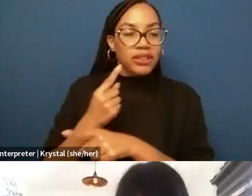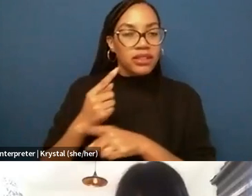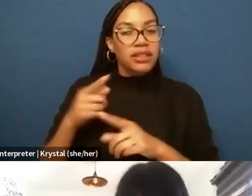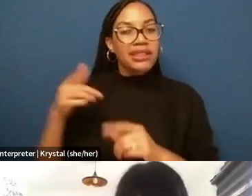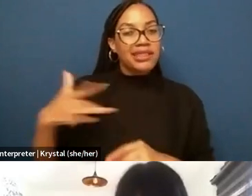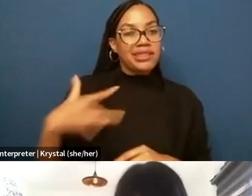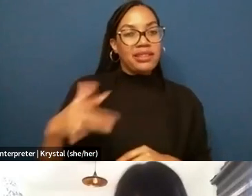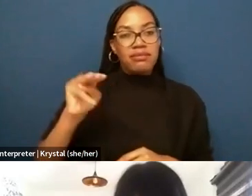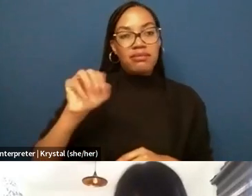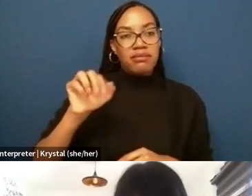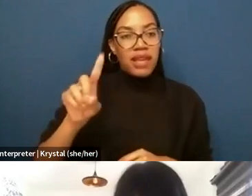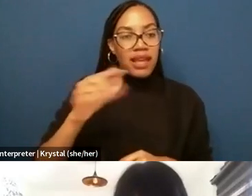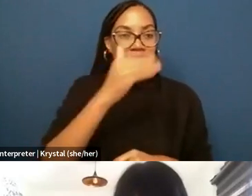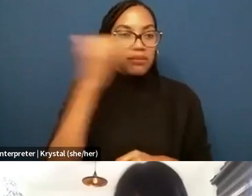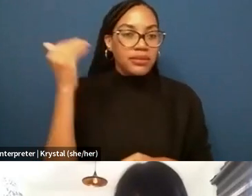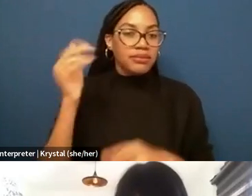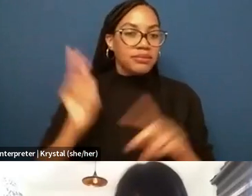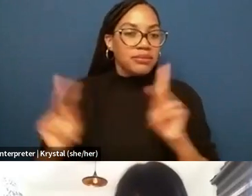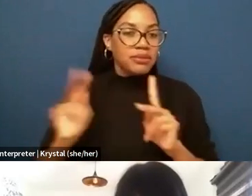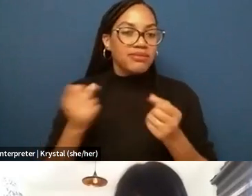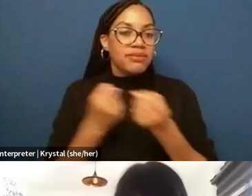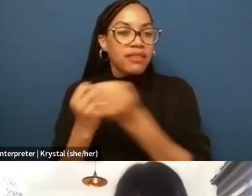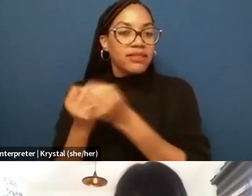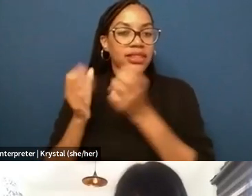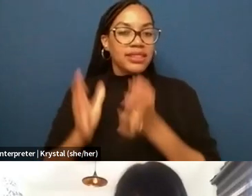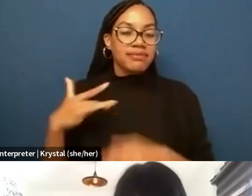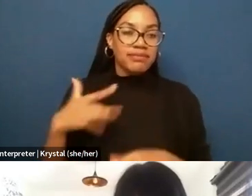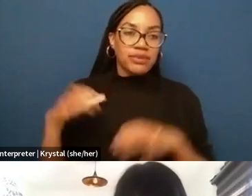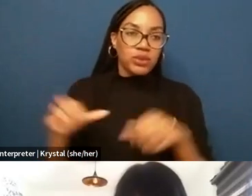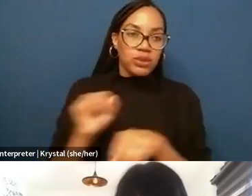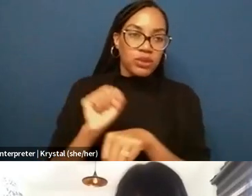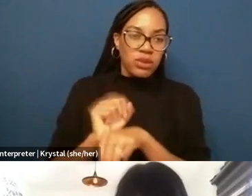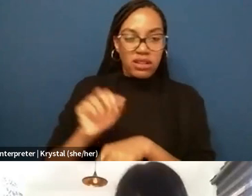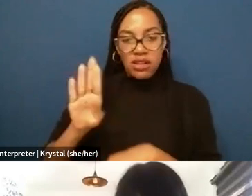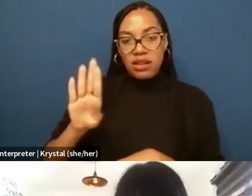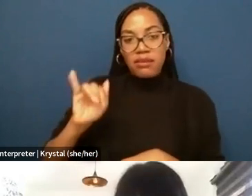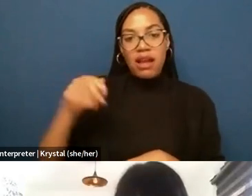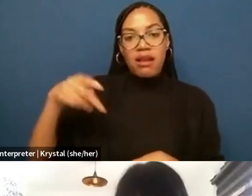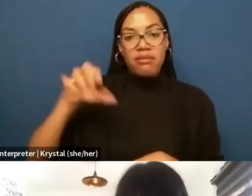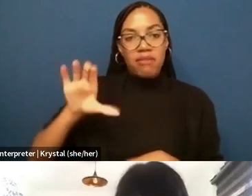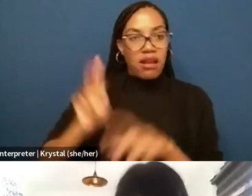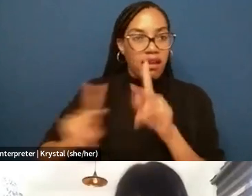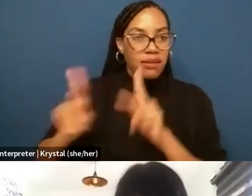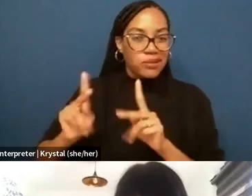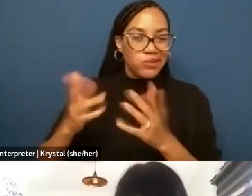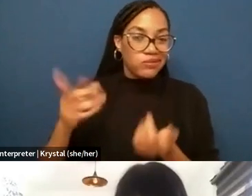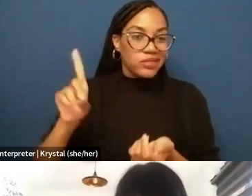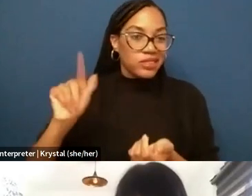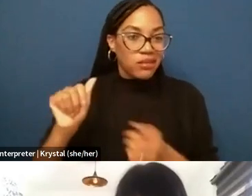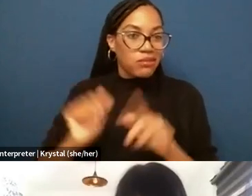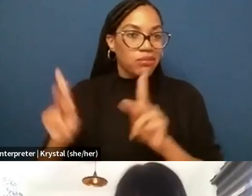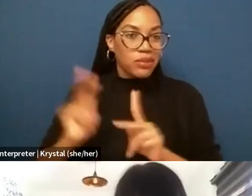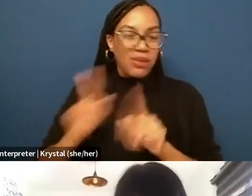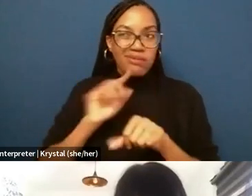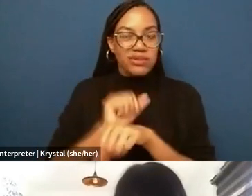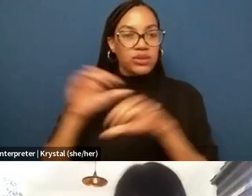And though not seen oftentimes in some circles as legitimate, we know that it is, and we know that it is powerful. And so as we engage with